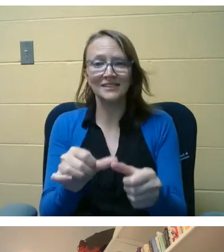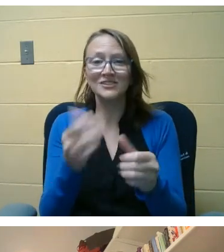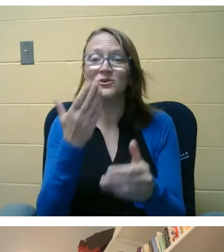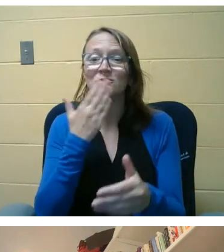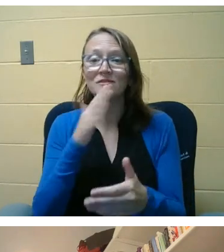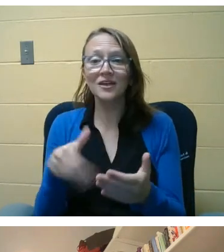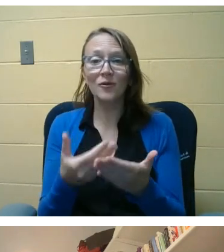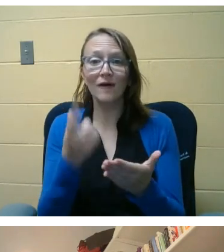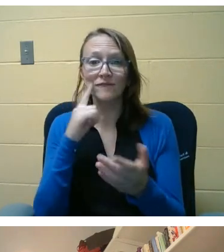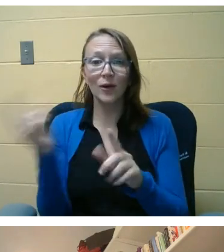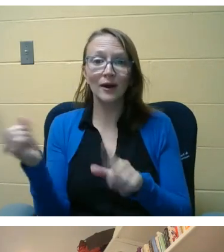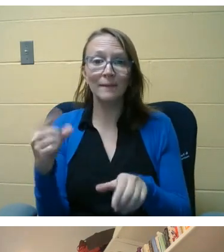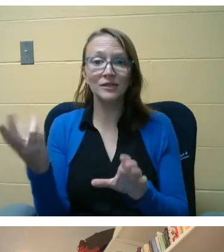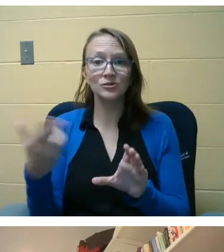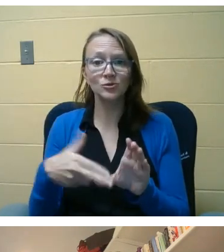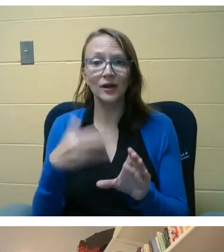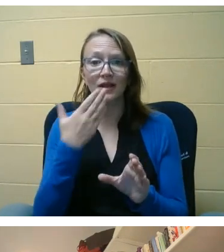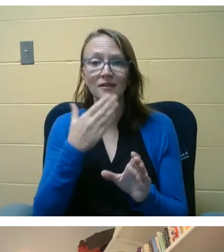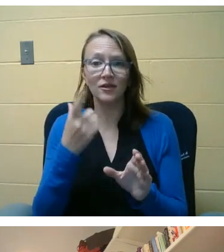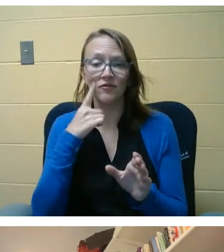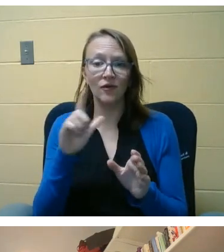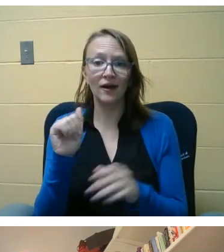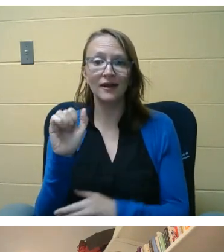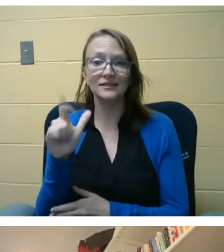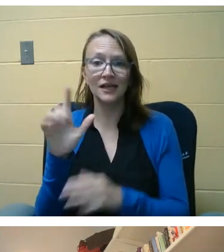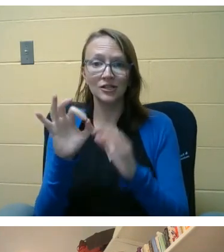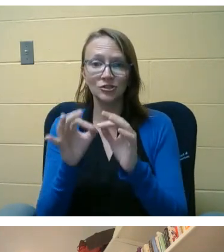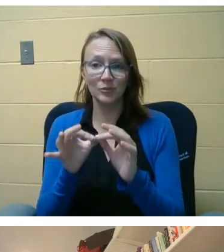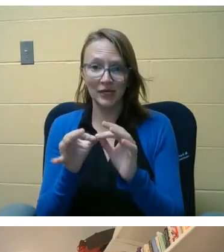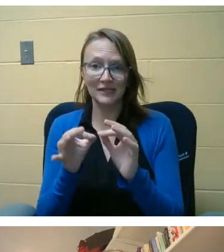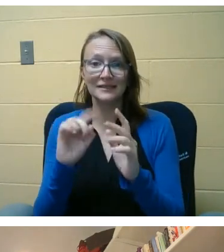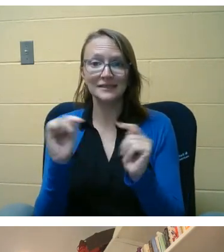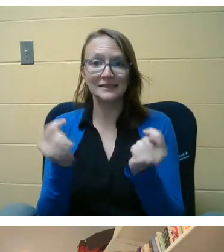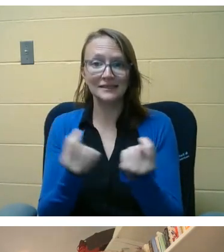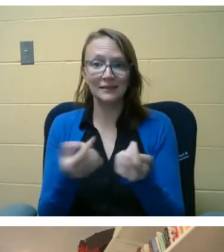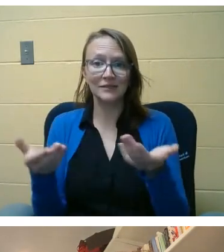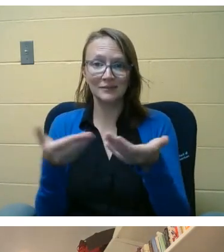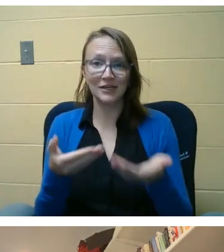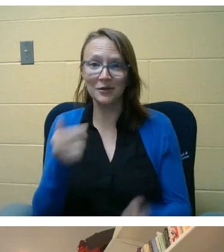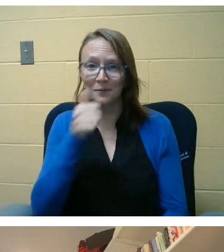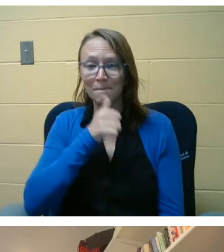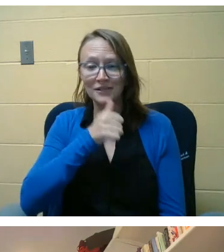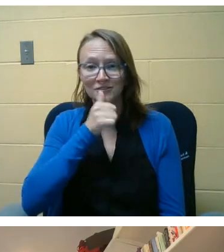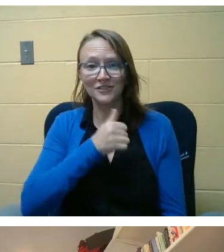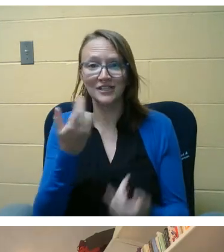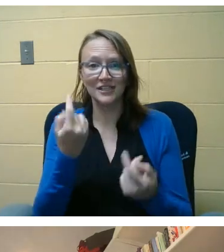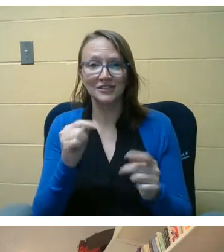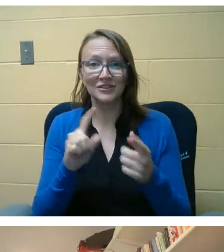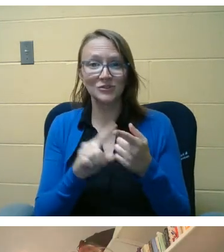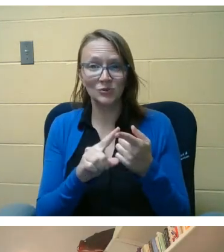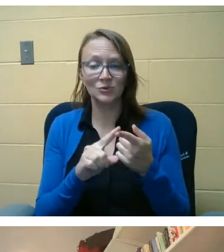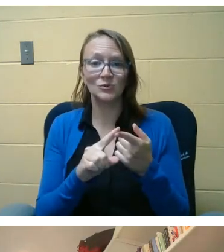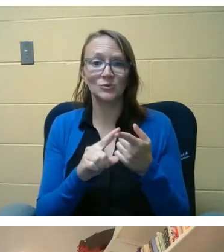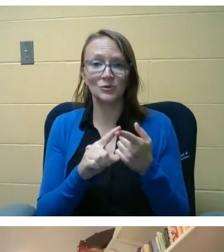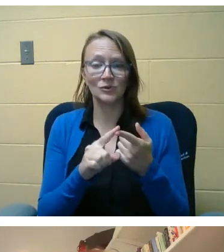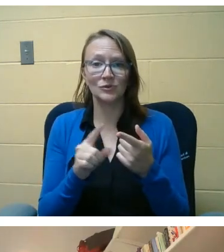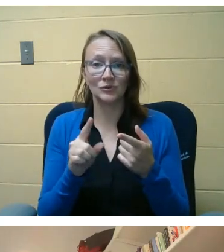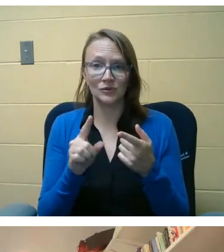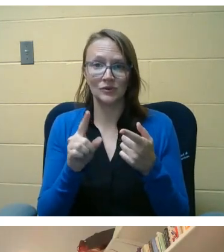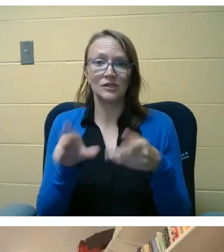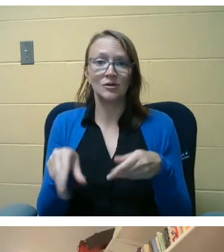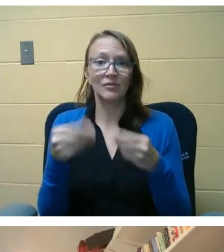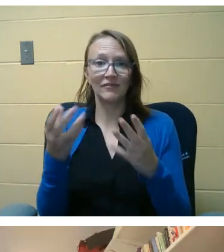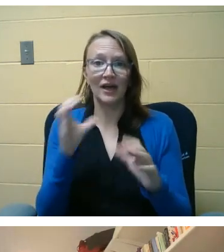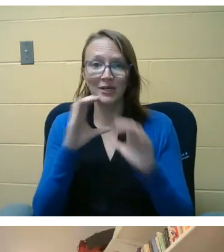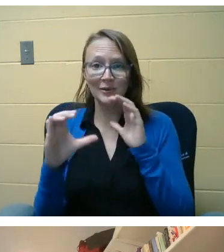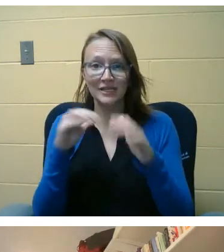Thank you to the ASL interpretation team who has been here with us patiently trying to, bring this communication to